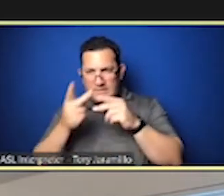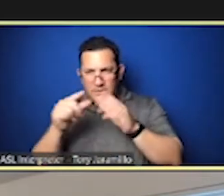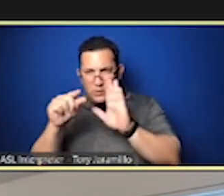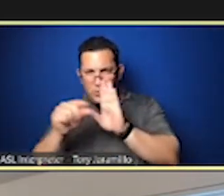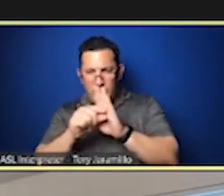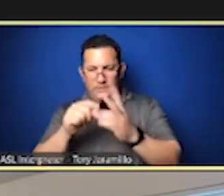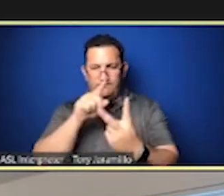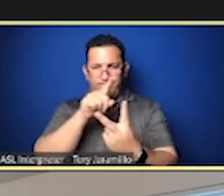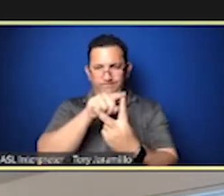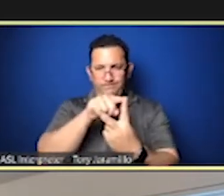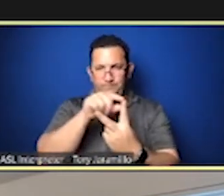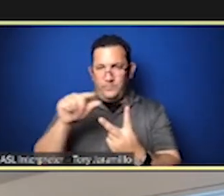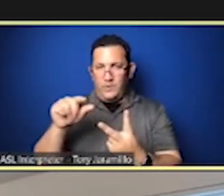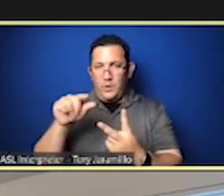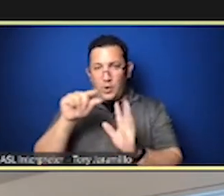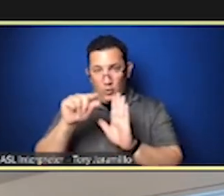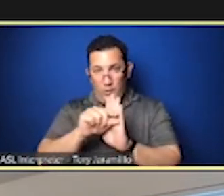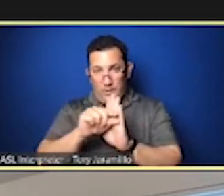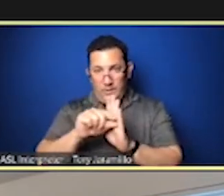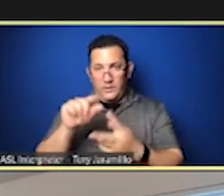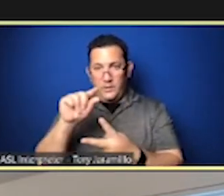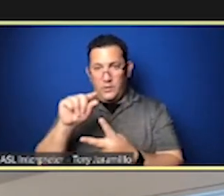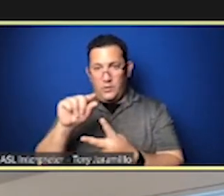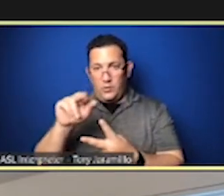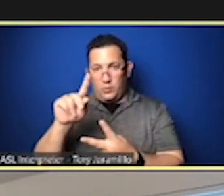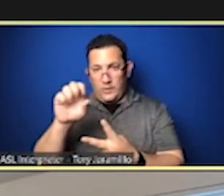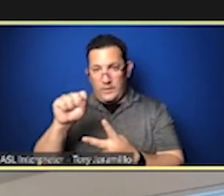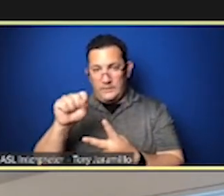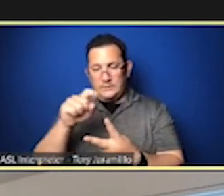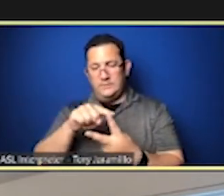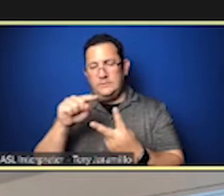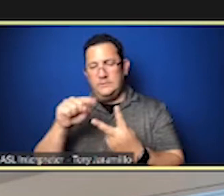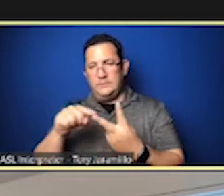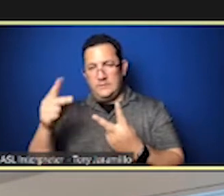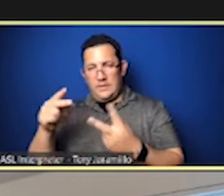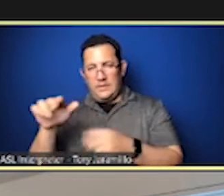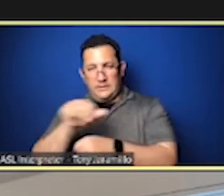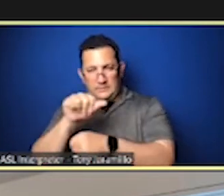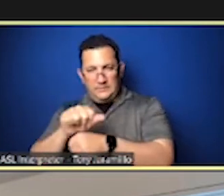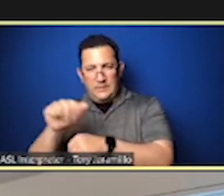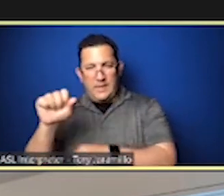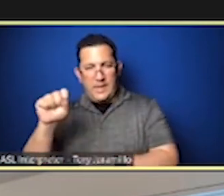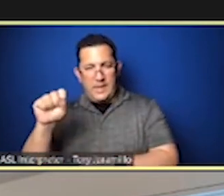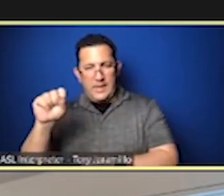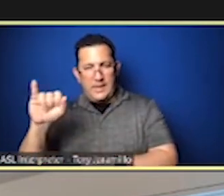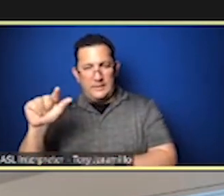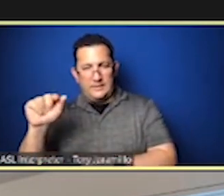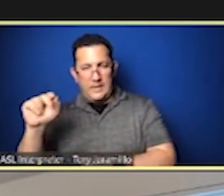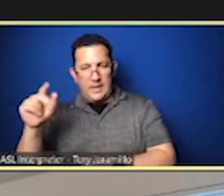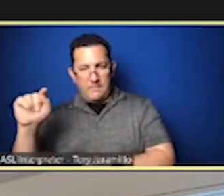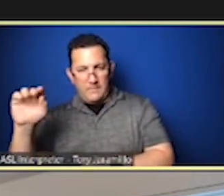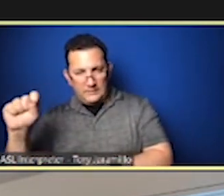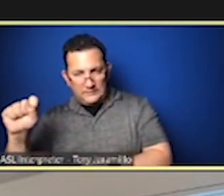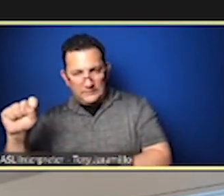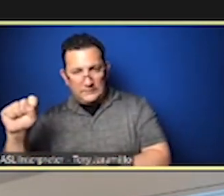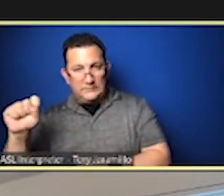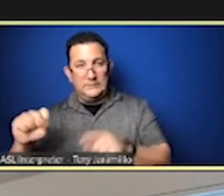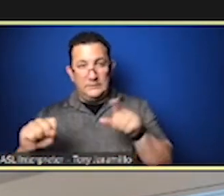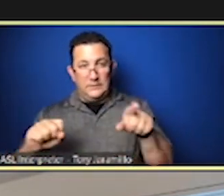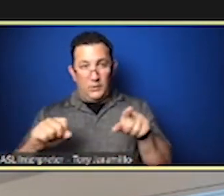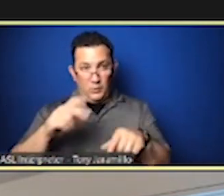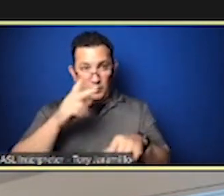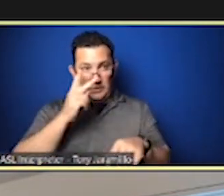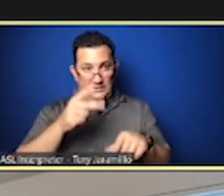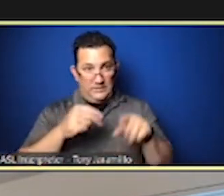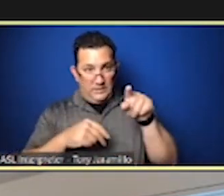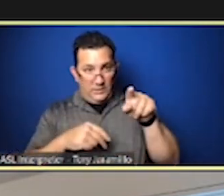So we have our sample team here in the screen. You might also notice sometimes that assignments